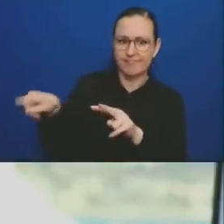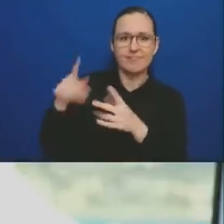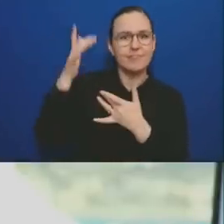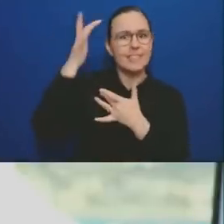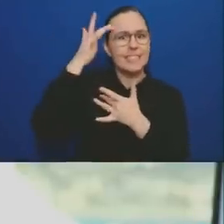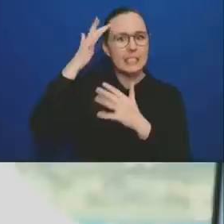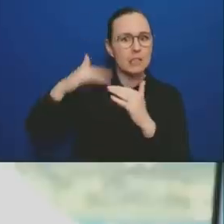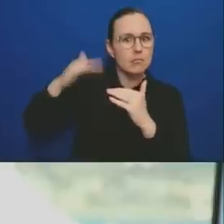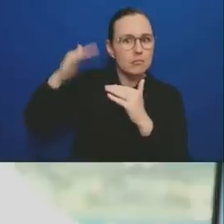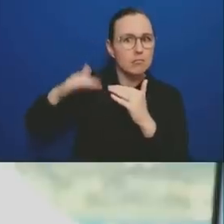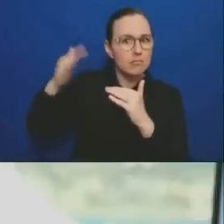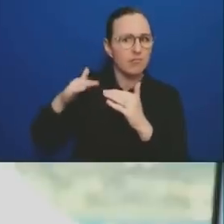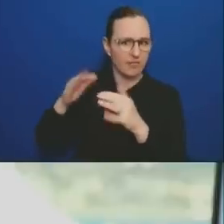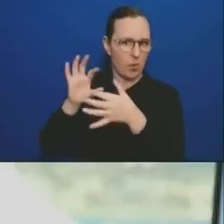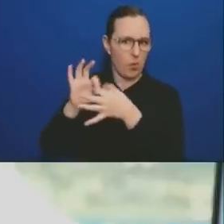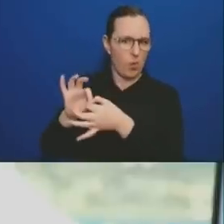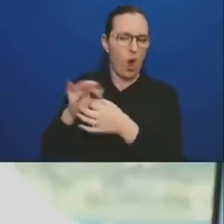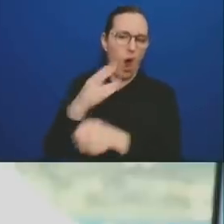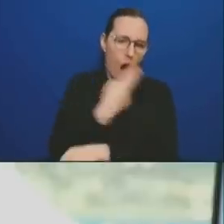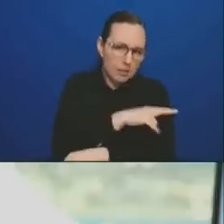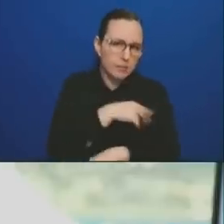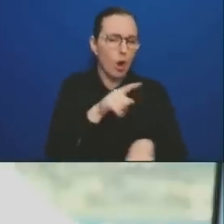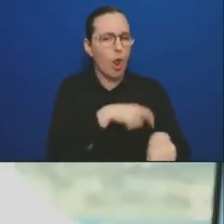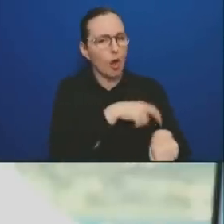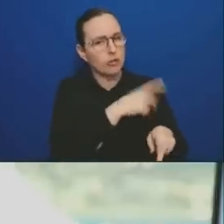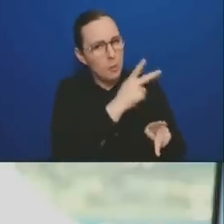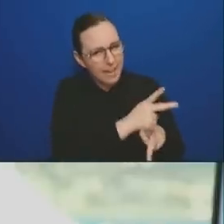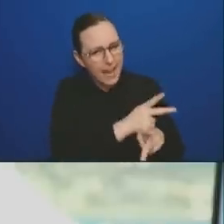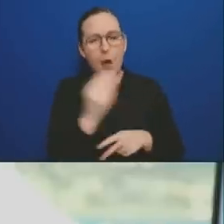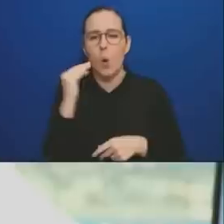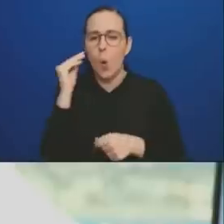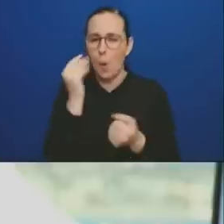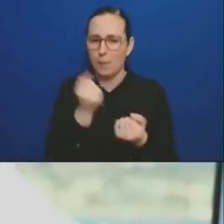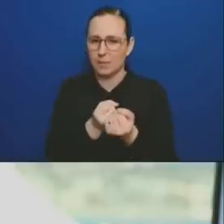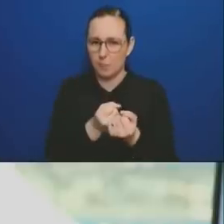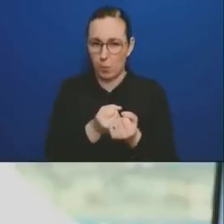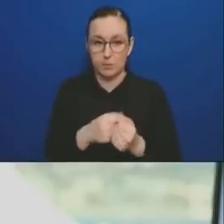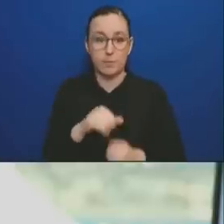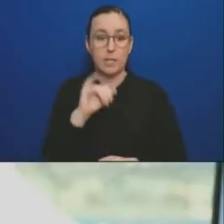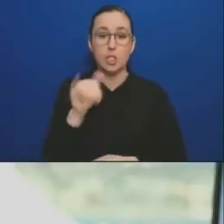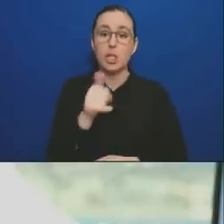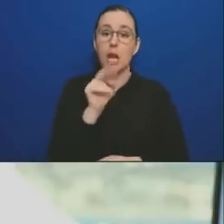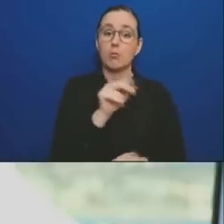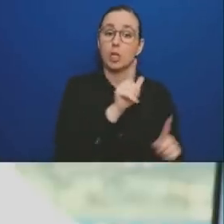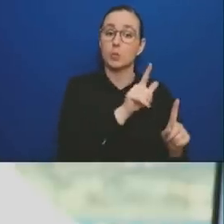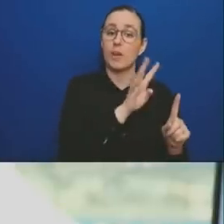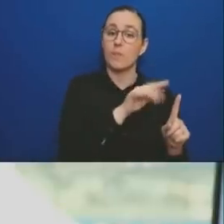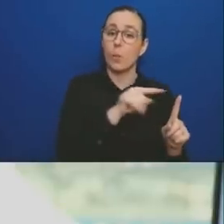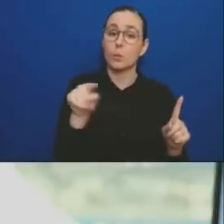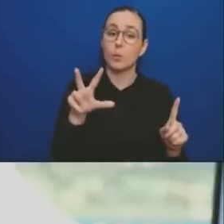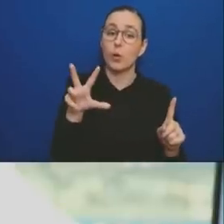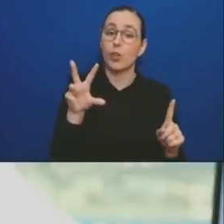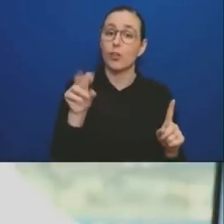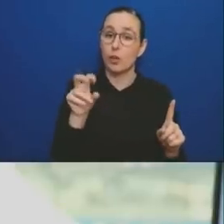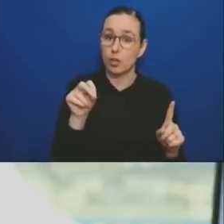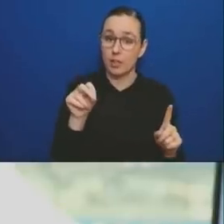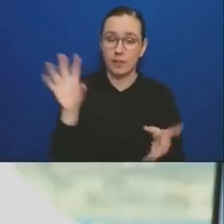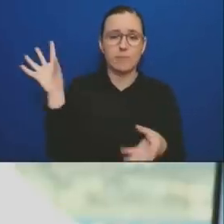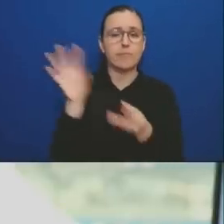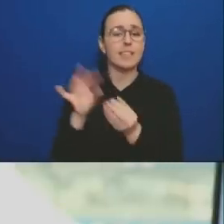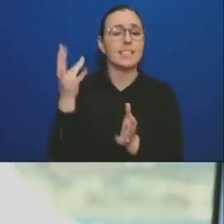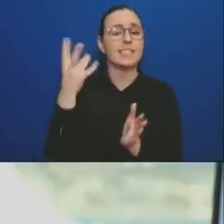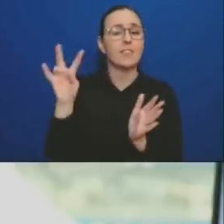monitor sickness levels across health services, especially in hospitals, long-term care, and home support. I can report from